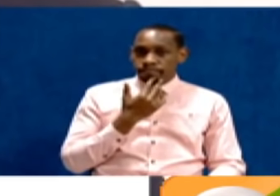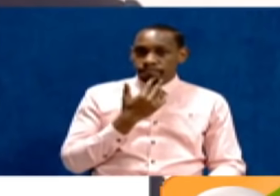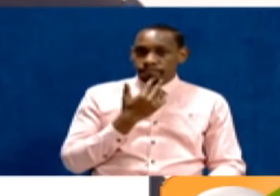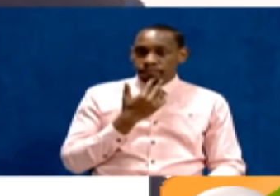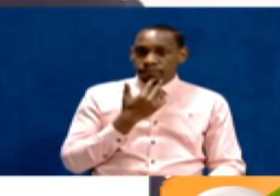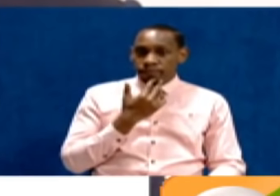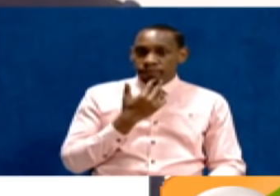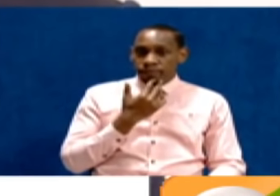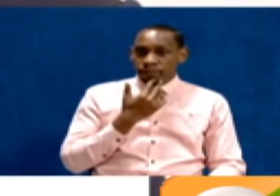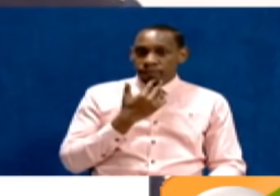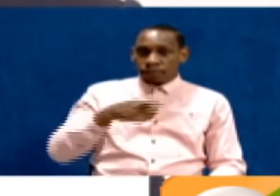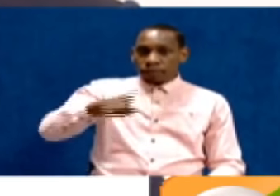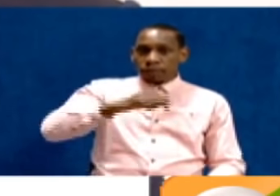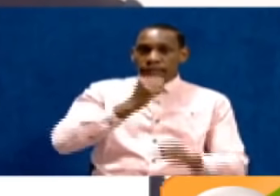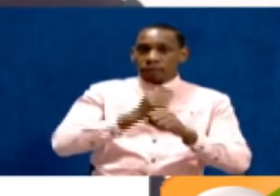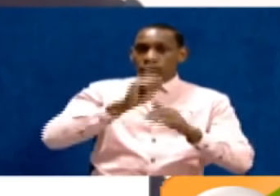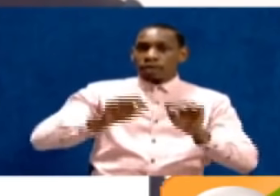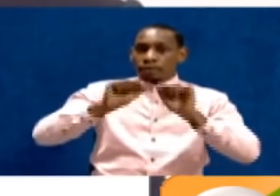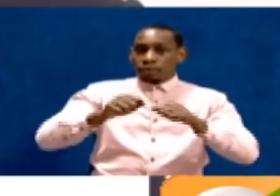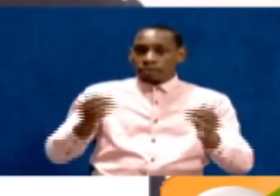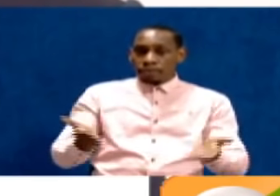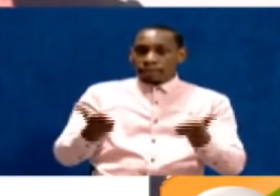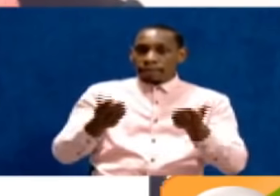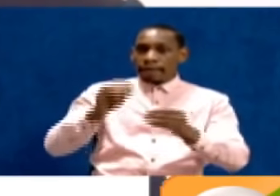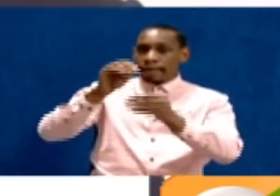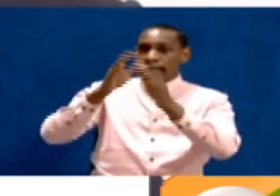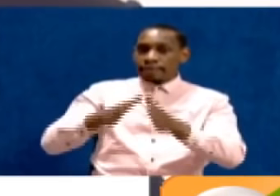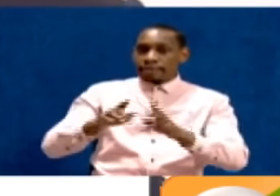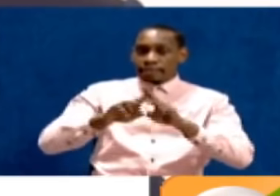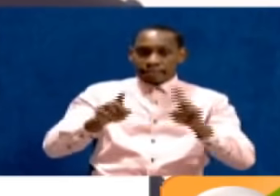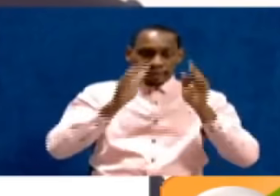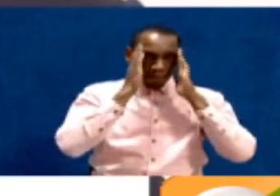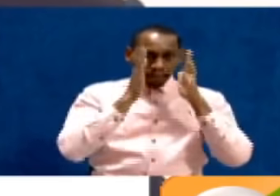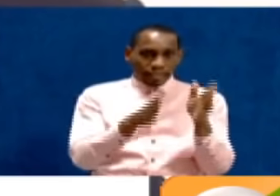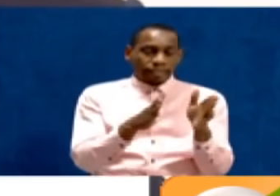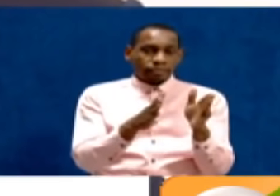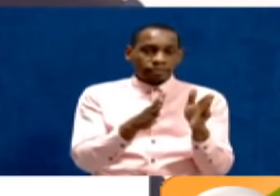what can we do to actually spur investors to start looking